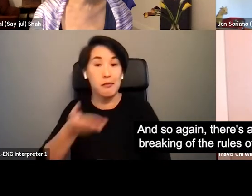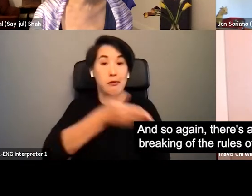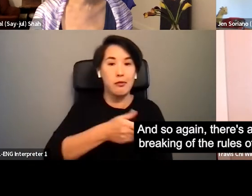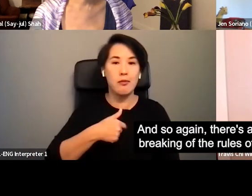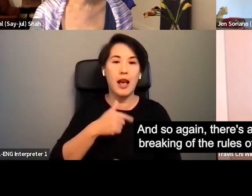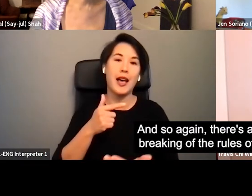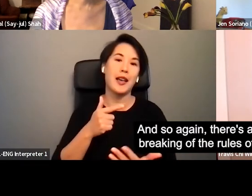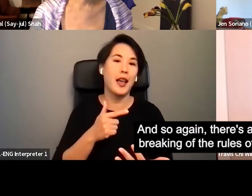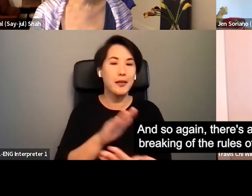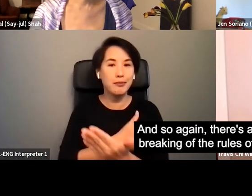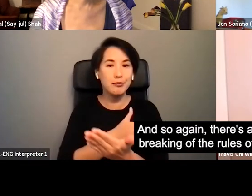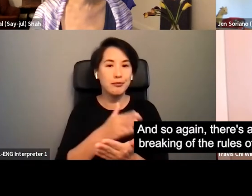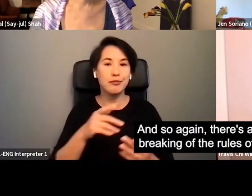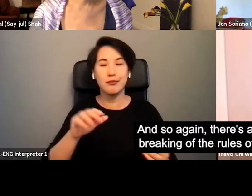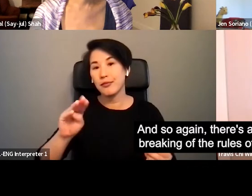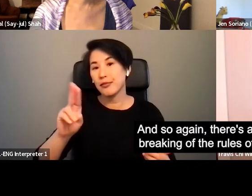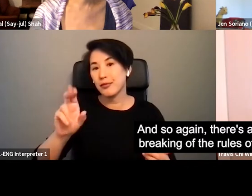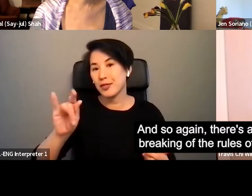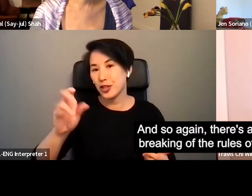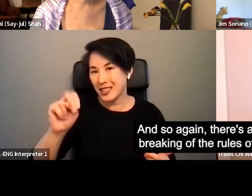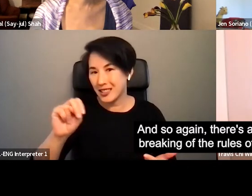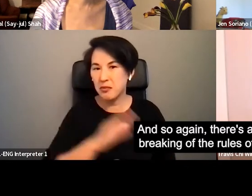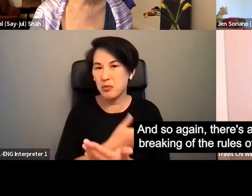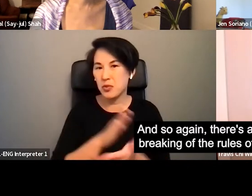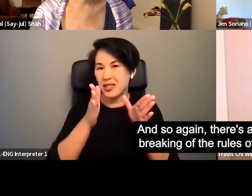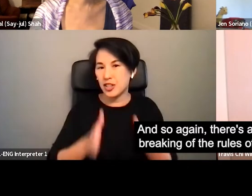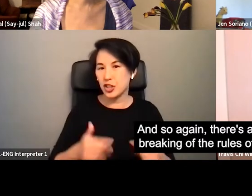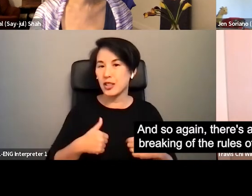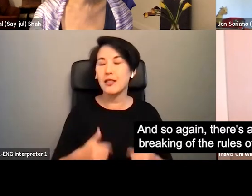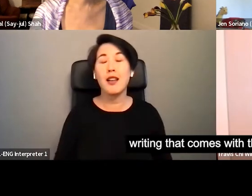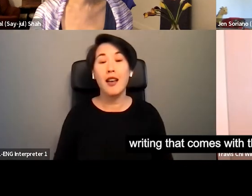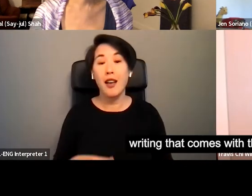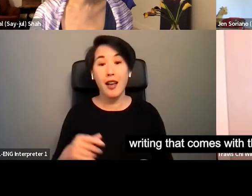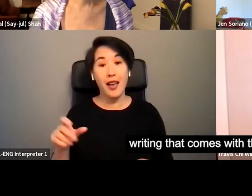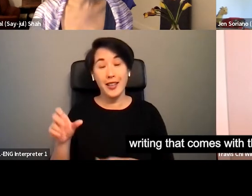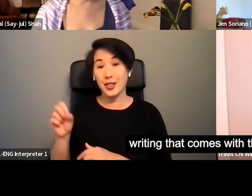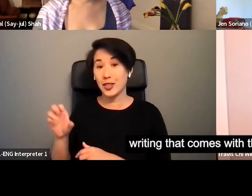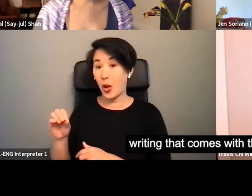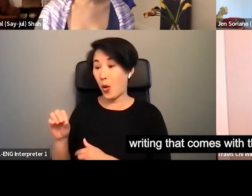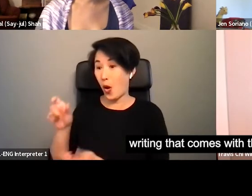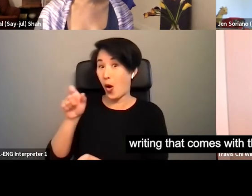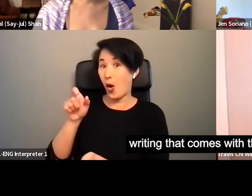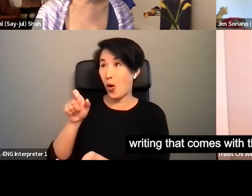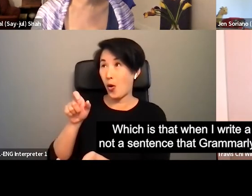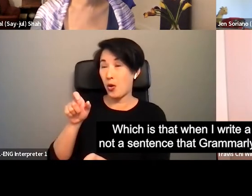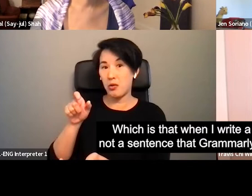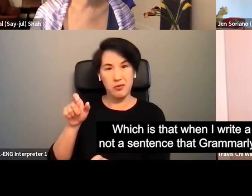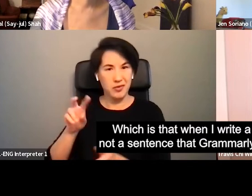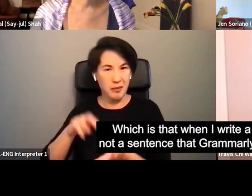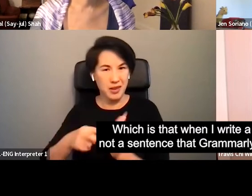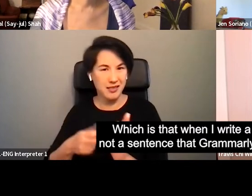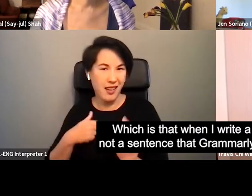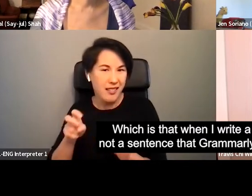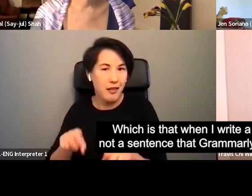so again, there's actually a breaking of the rules of writing that comes with that, I think, which is